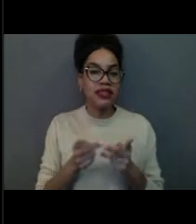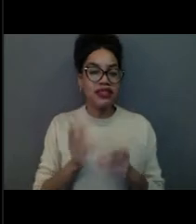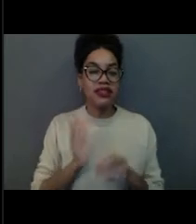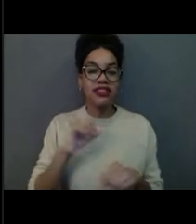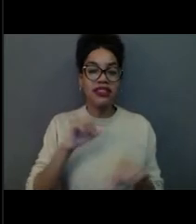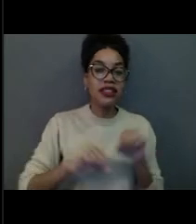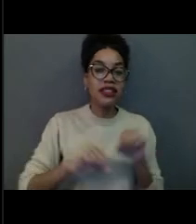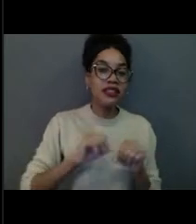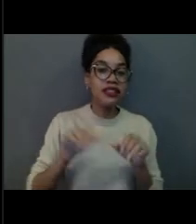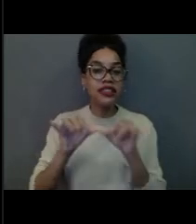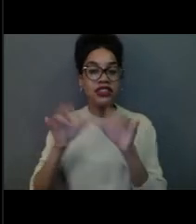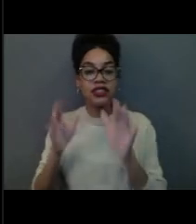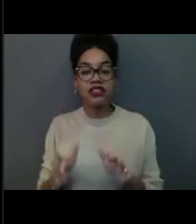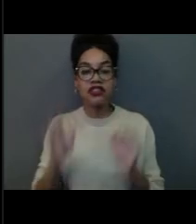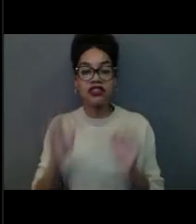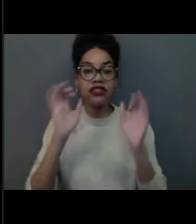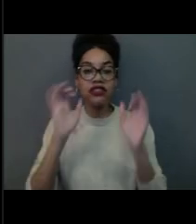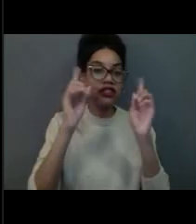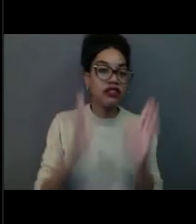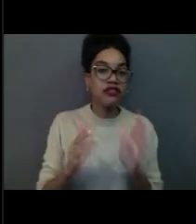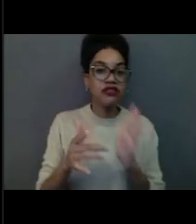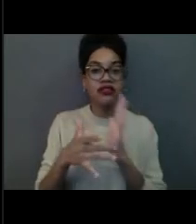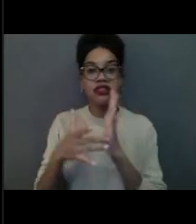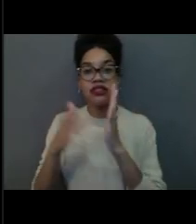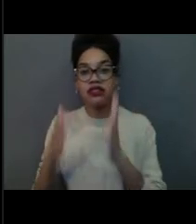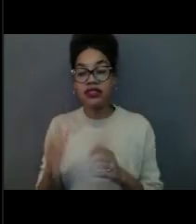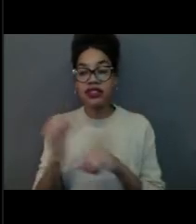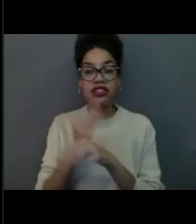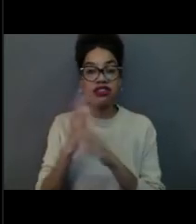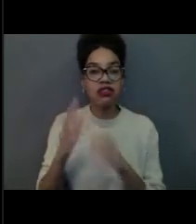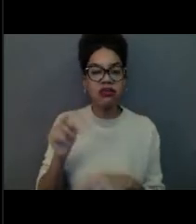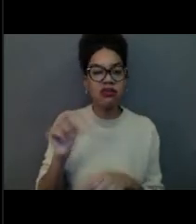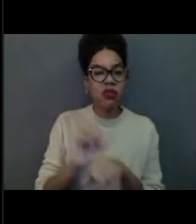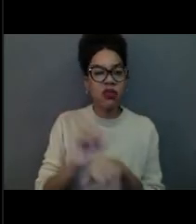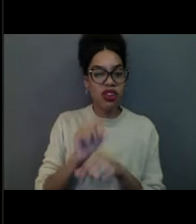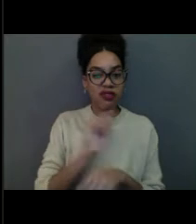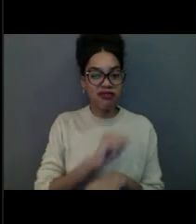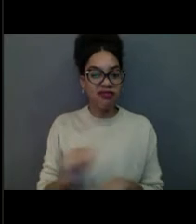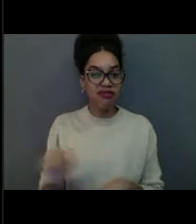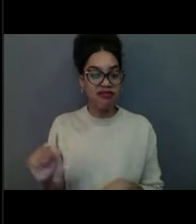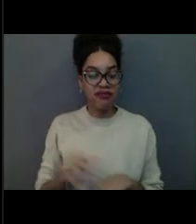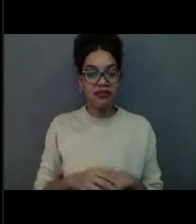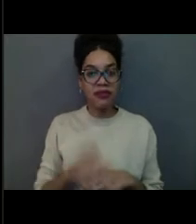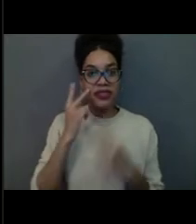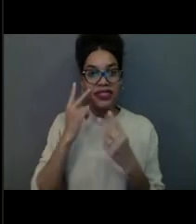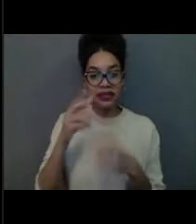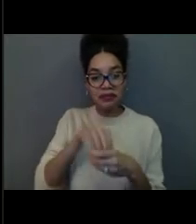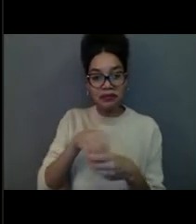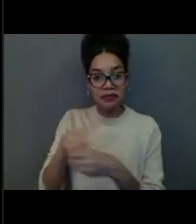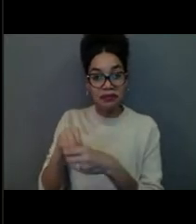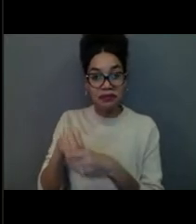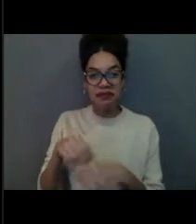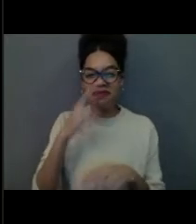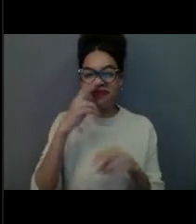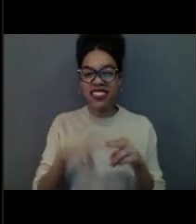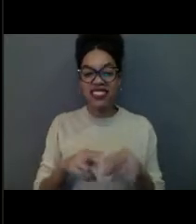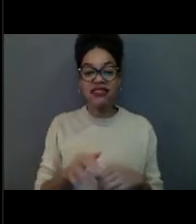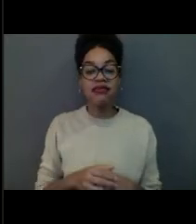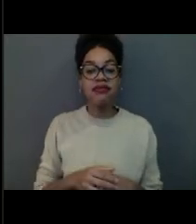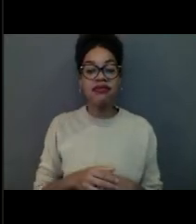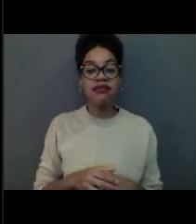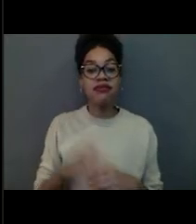engineers, educators, technicians, and interns work. Now today, so fun, we're going to be visiting NOAA's